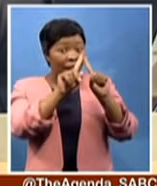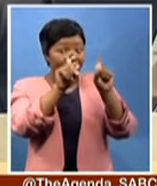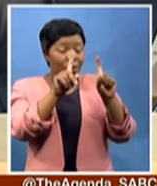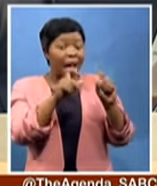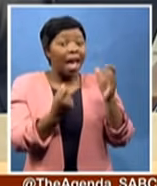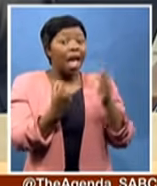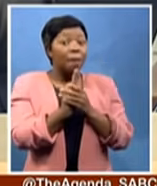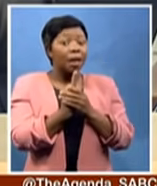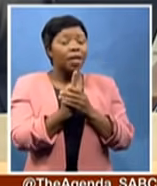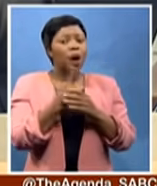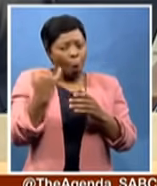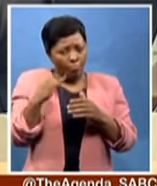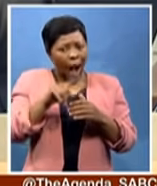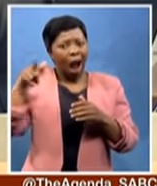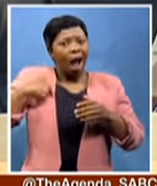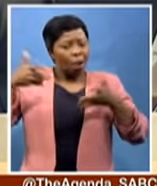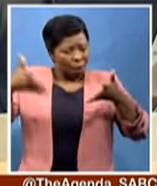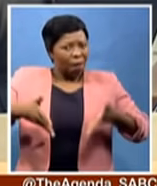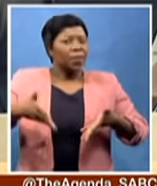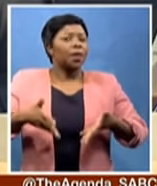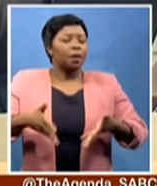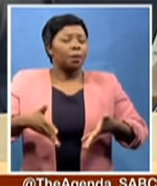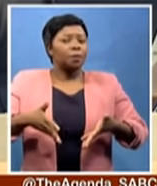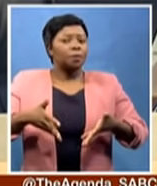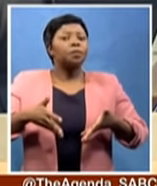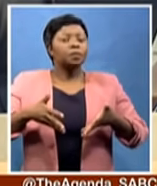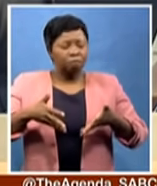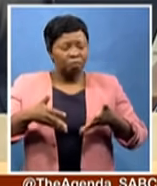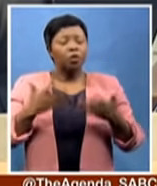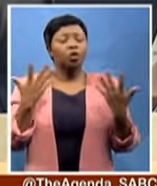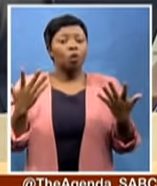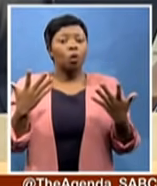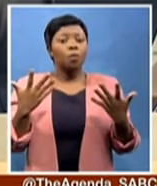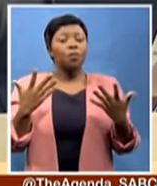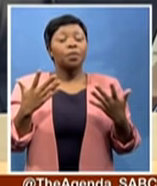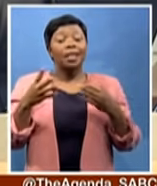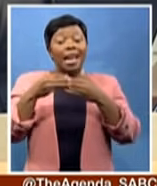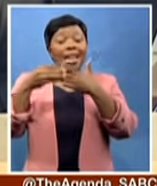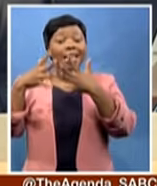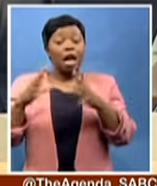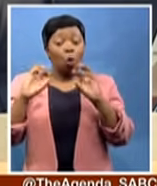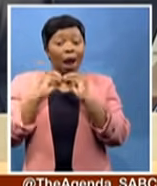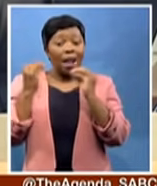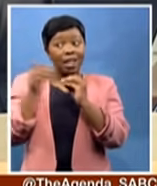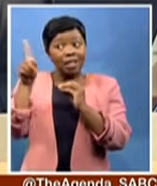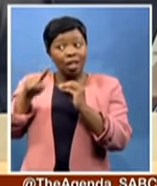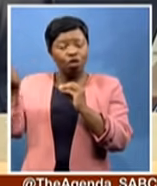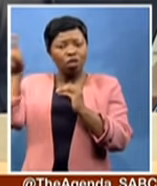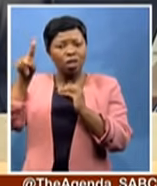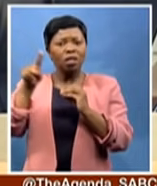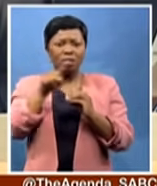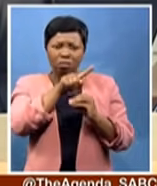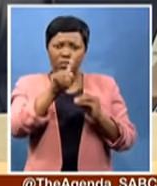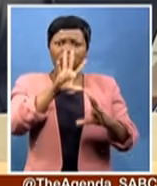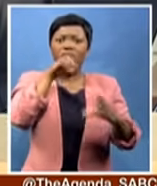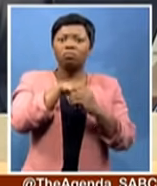It involved some members and leaders of our organization, and it found fertile ground in the divisions, in